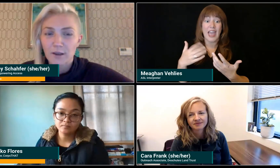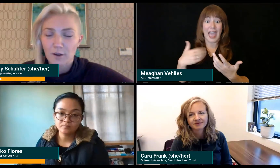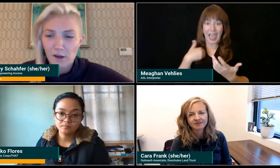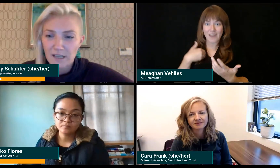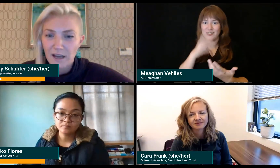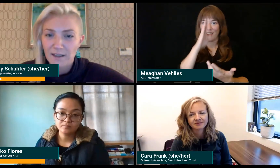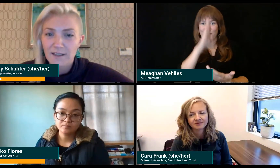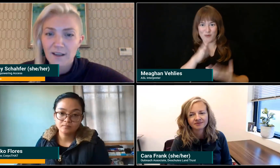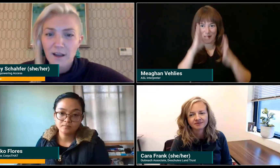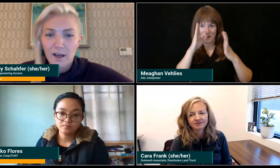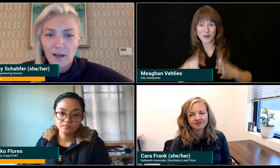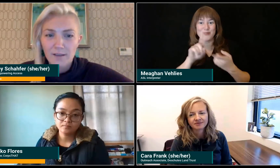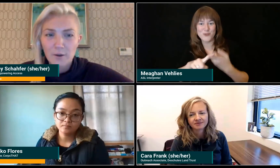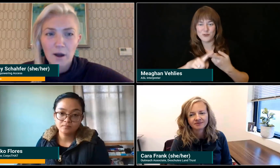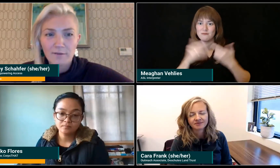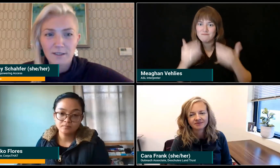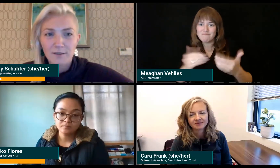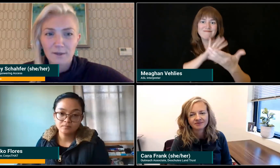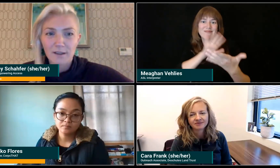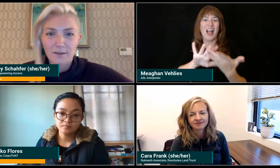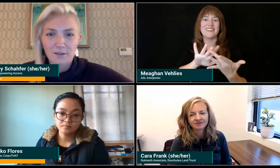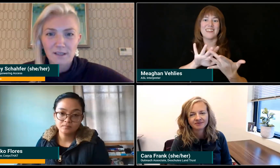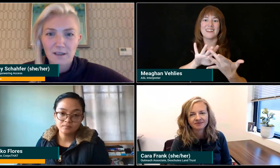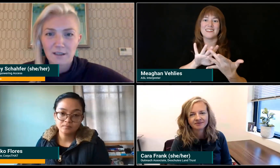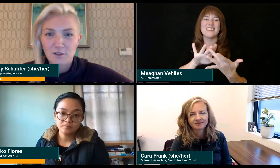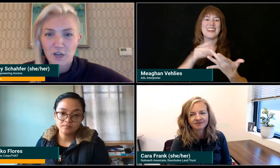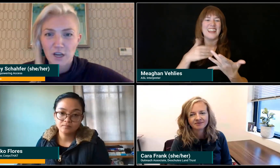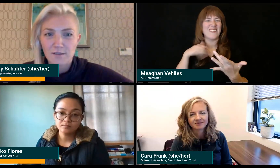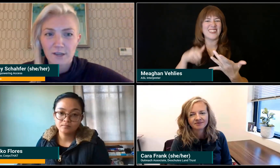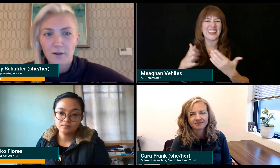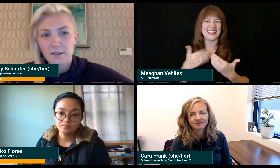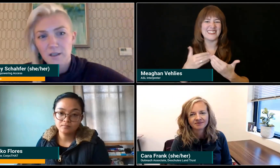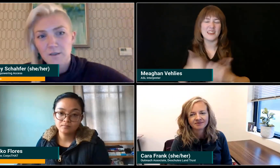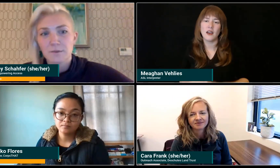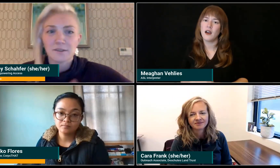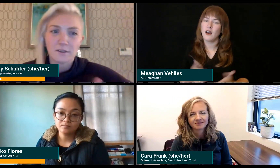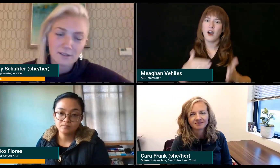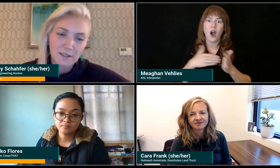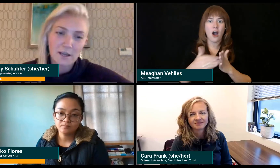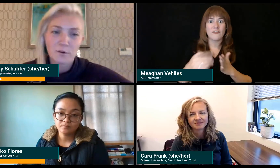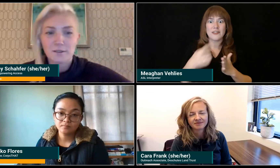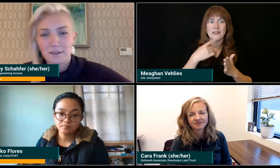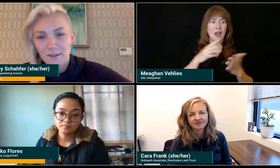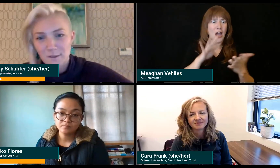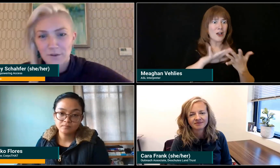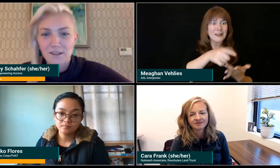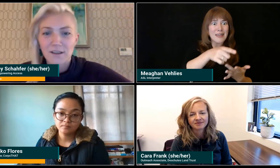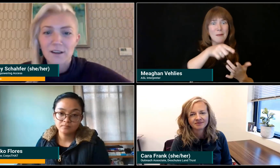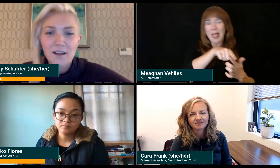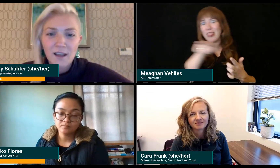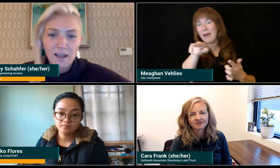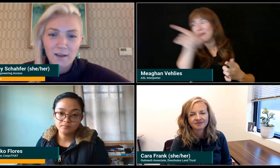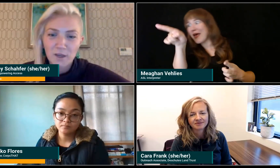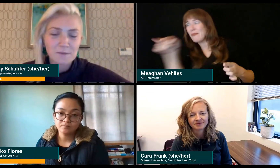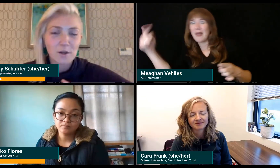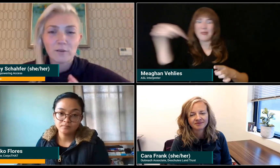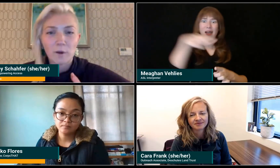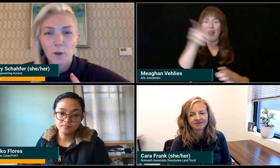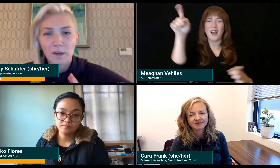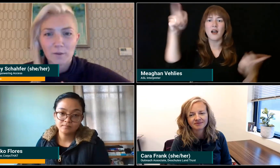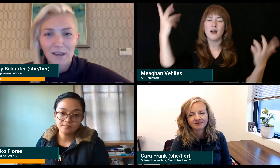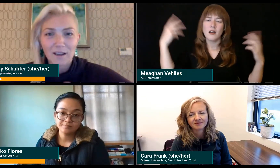person that you can contact. So often we just get in these chains of like, contact this person, contact that person, this person, and it